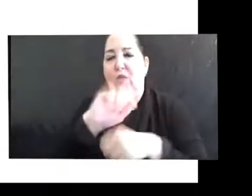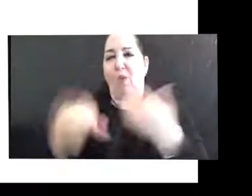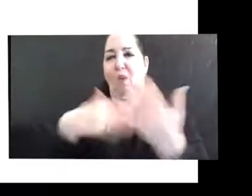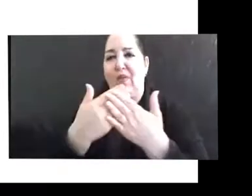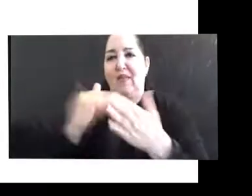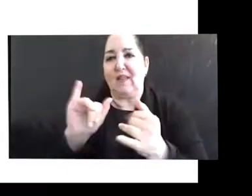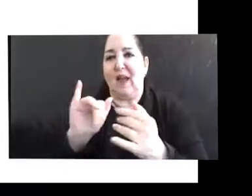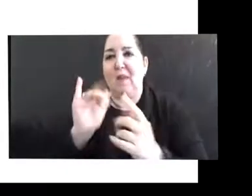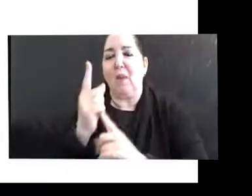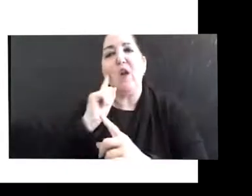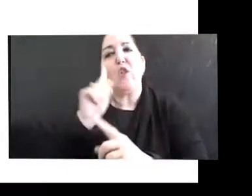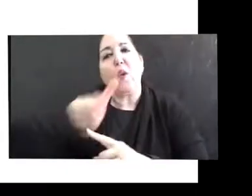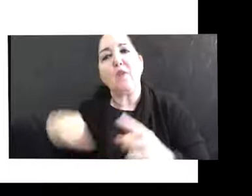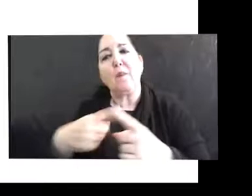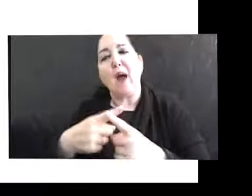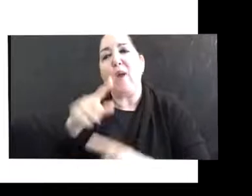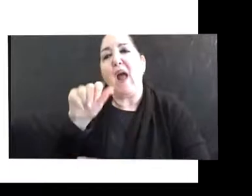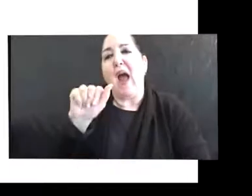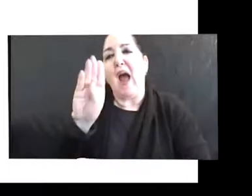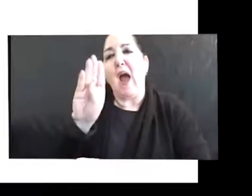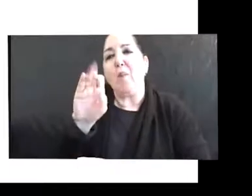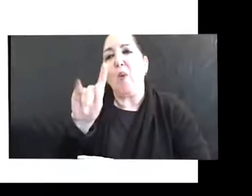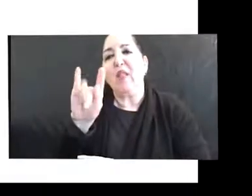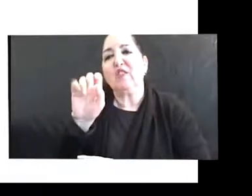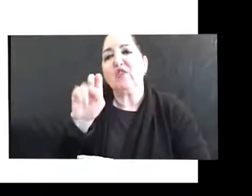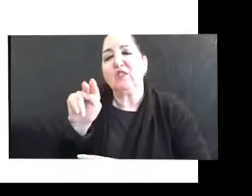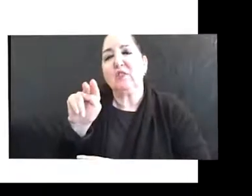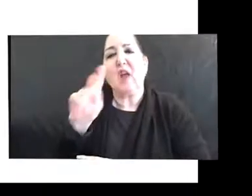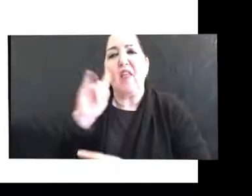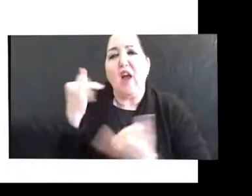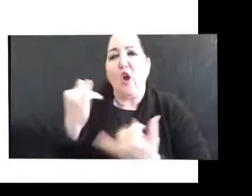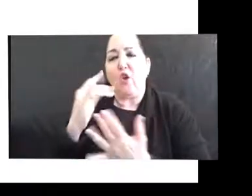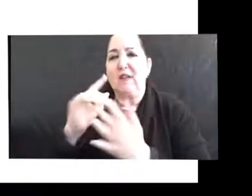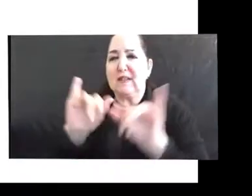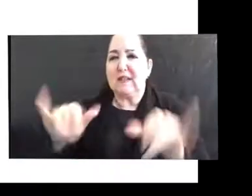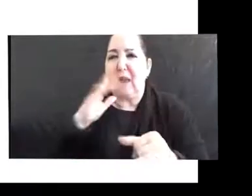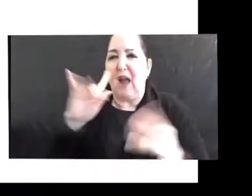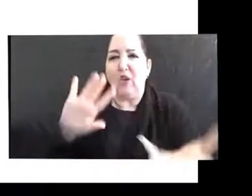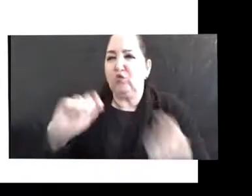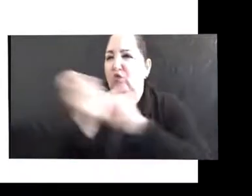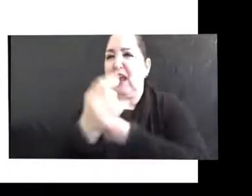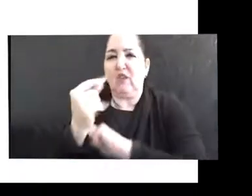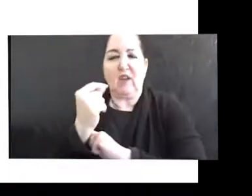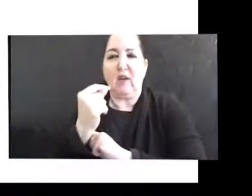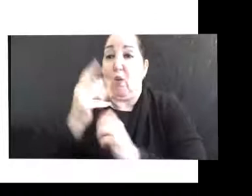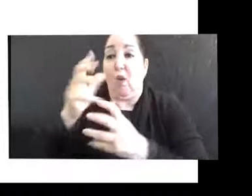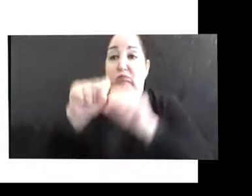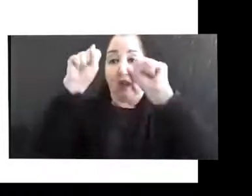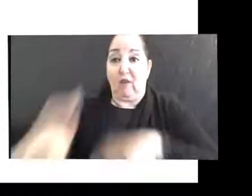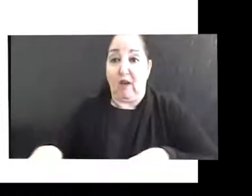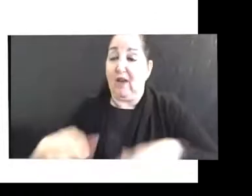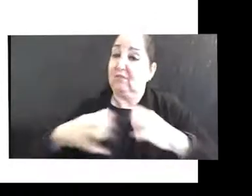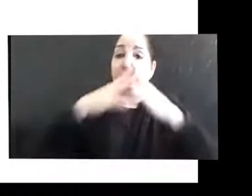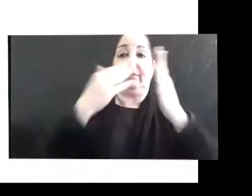moments, the question of abolition. So how do you abolish the current system that has highlighted the manners in